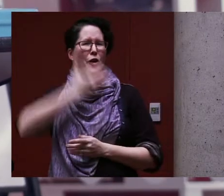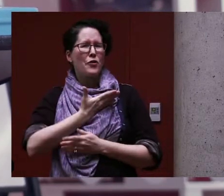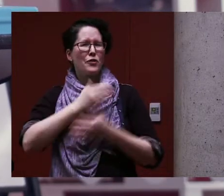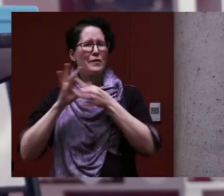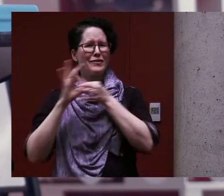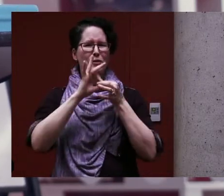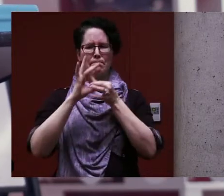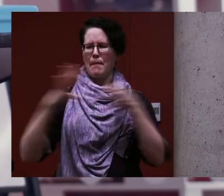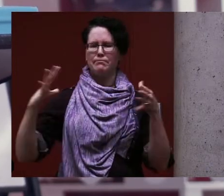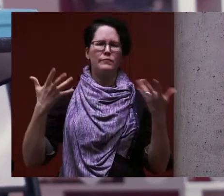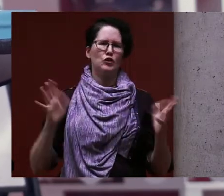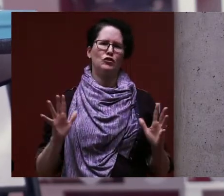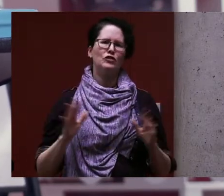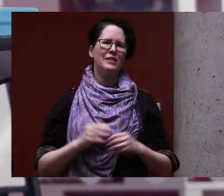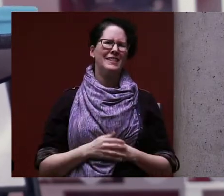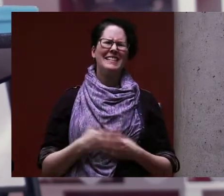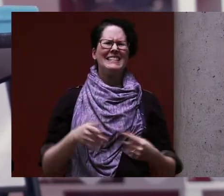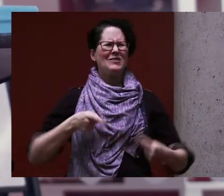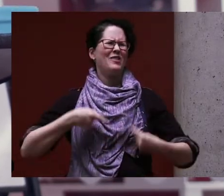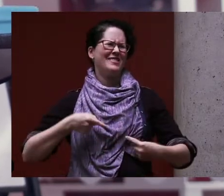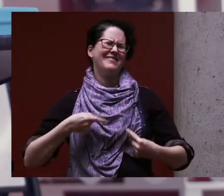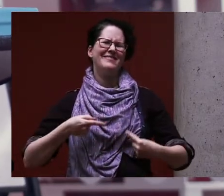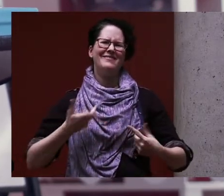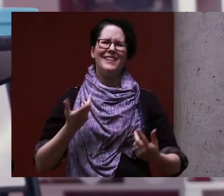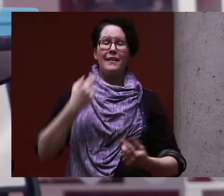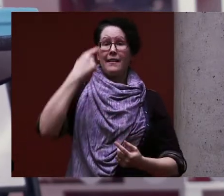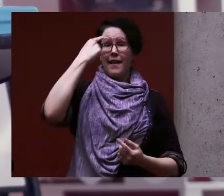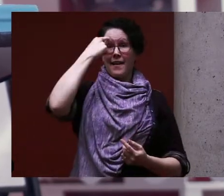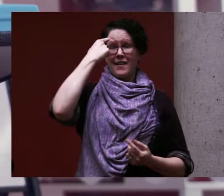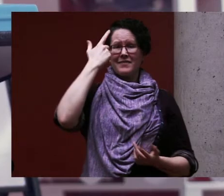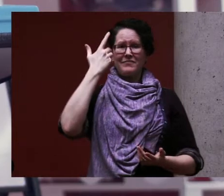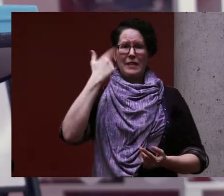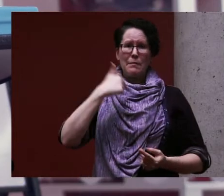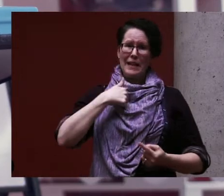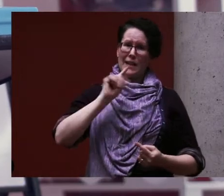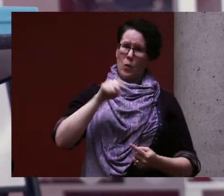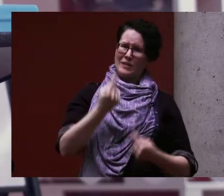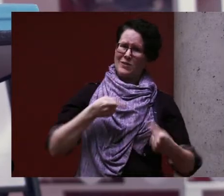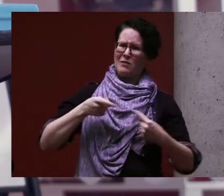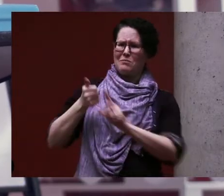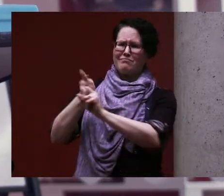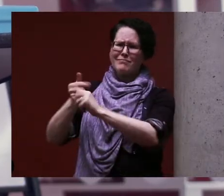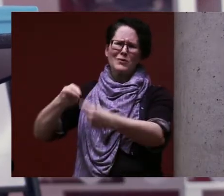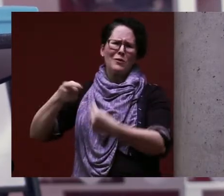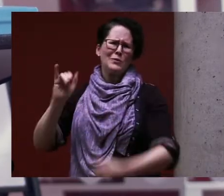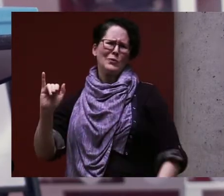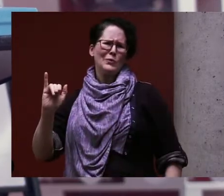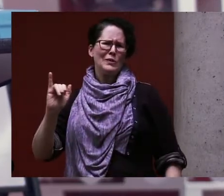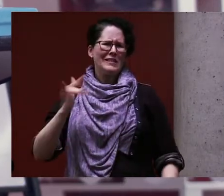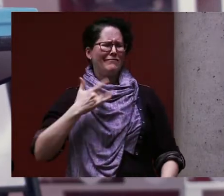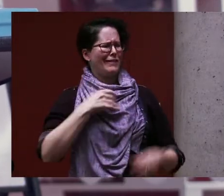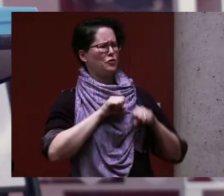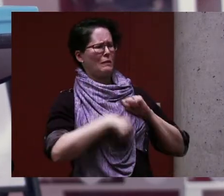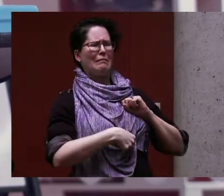hard on both of us. It turns out I thought it was just me, but I learned later it was really hard on her too to sort of lose her